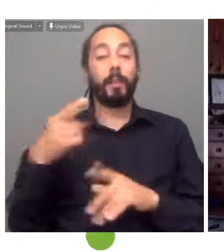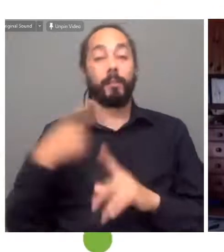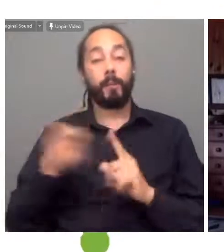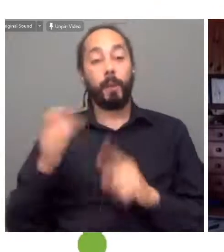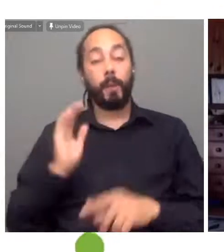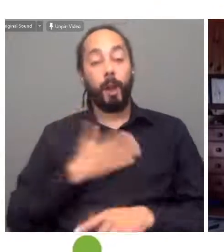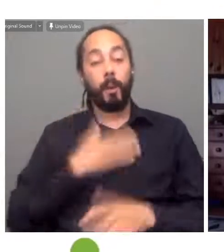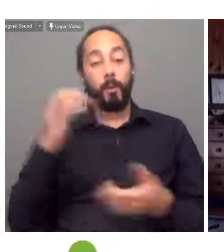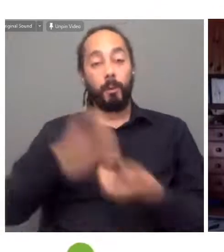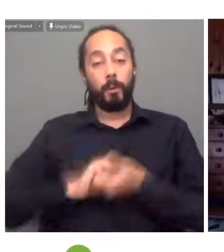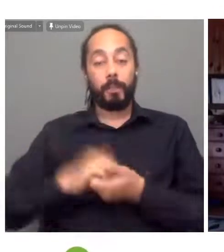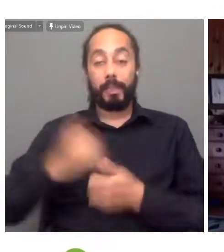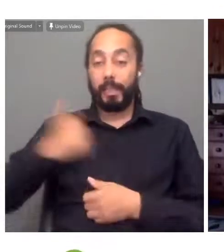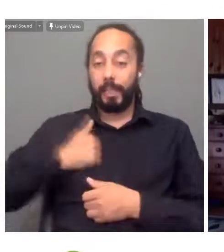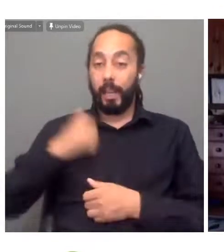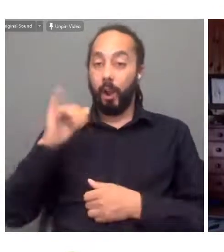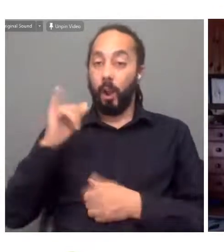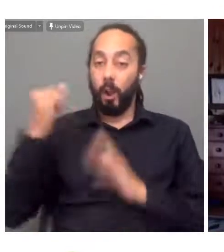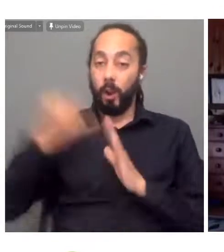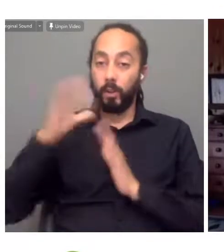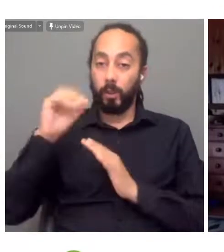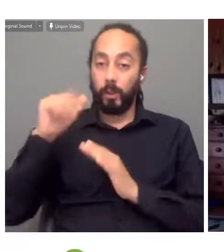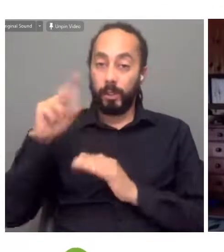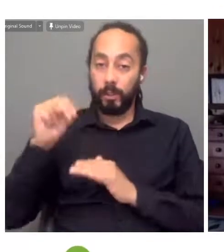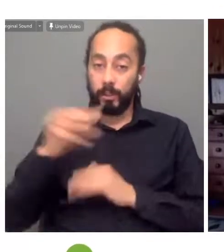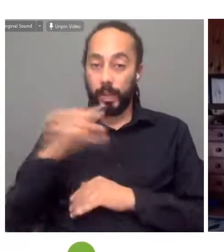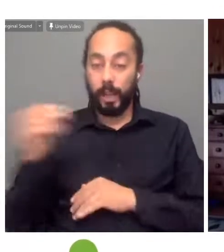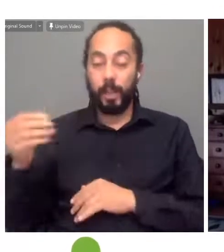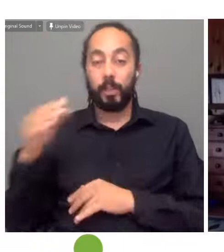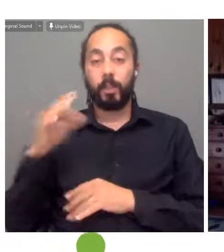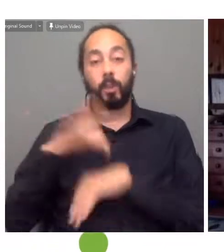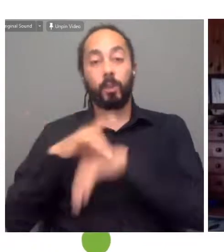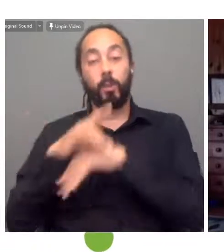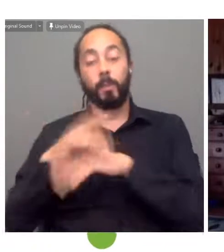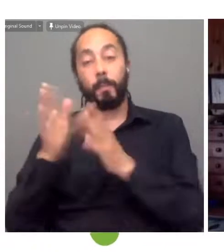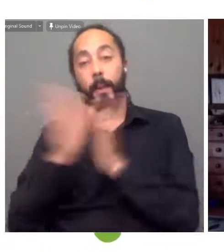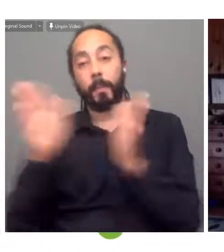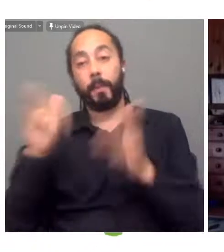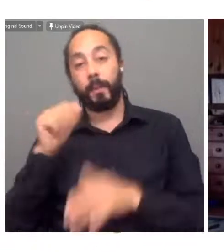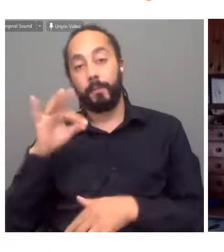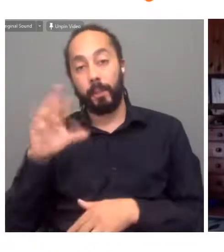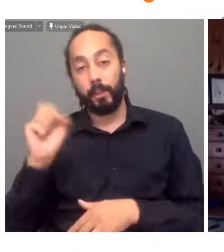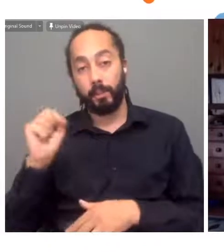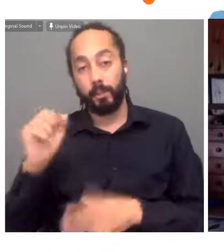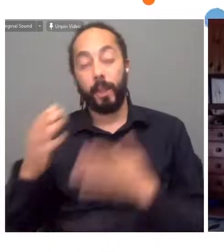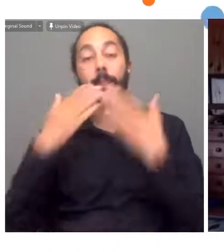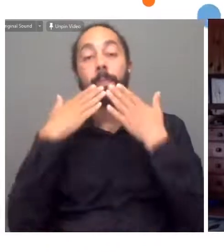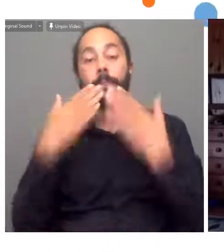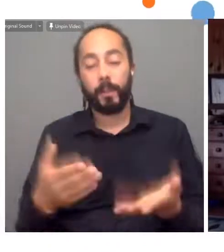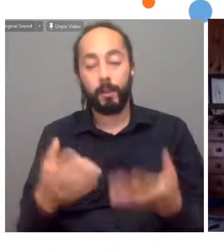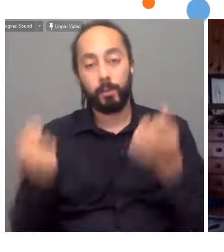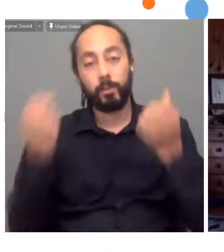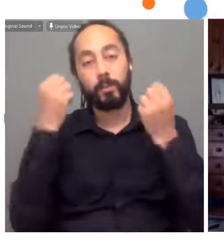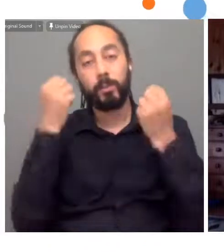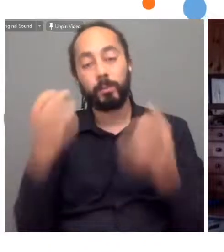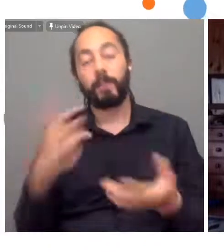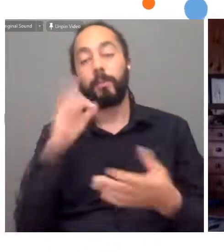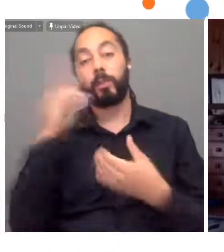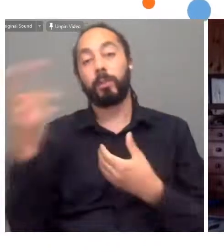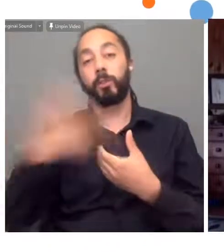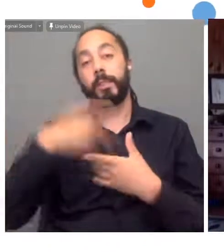Canadian Arts Coalition and Global Public Affairs, thank you so much for joining us